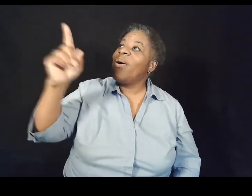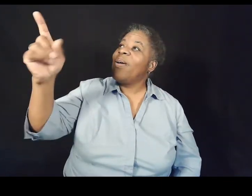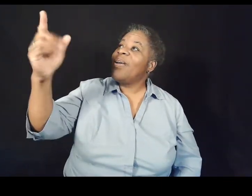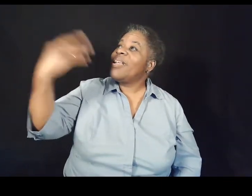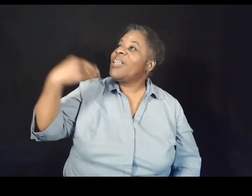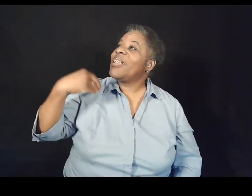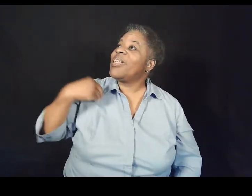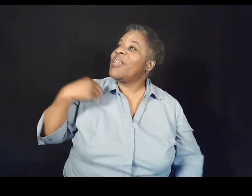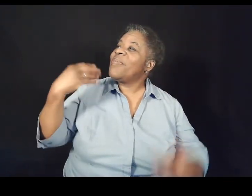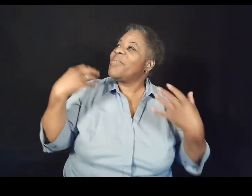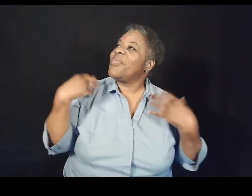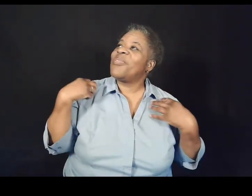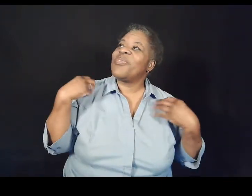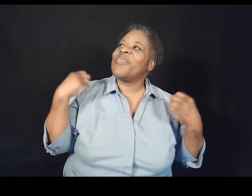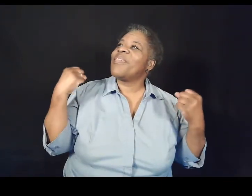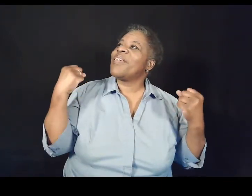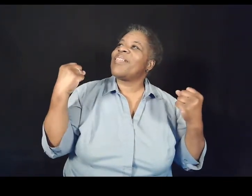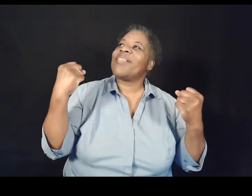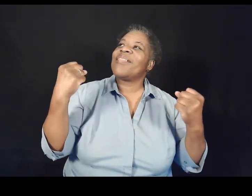astray.